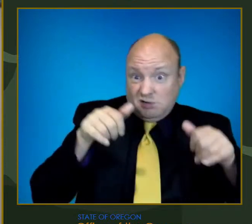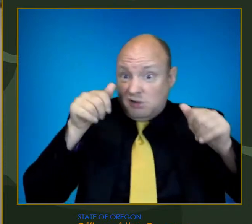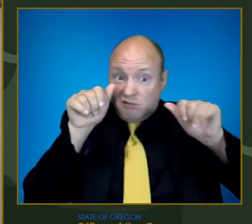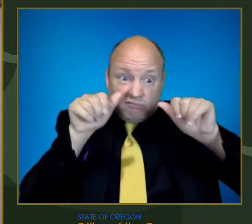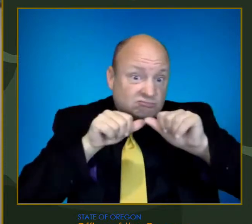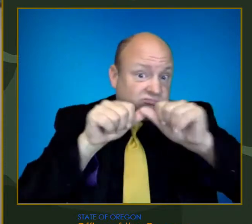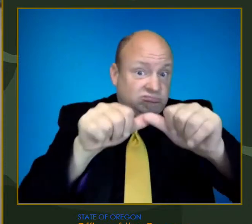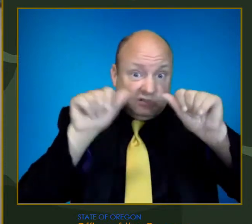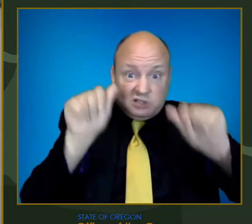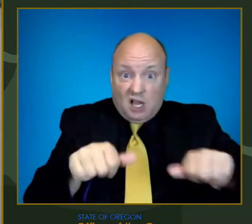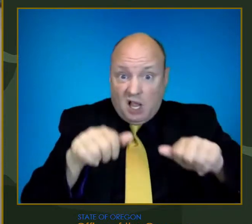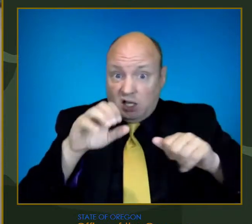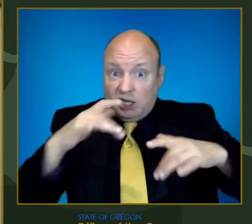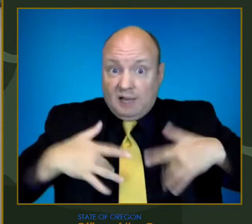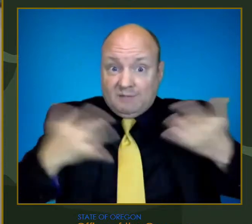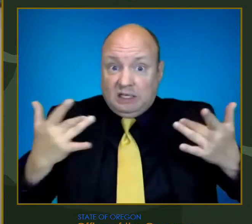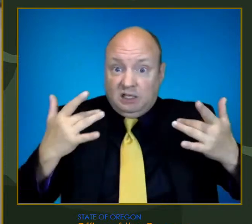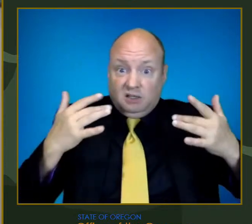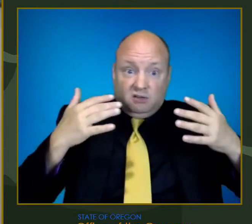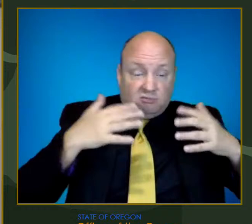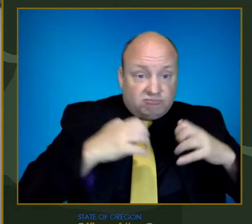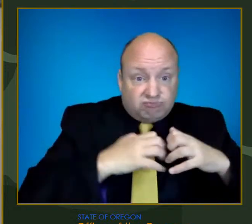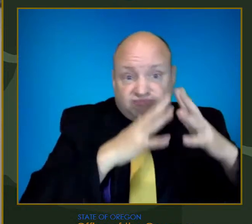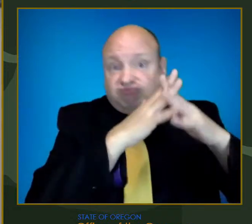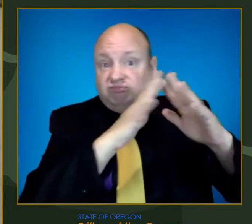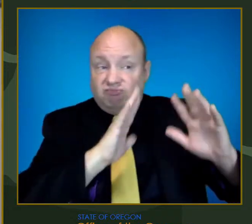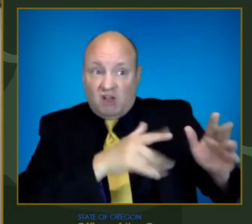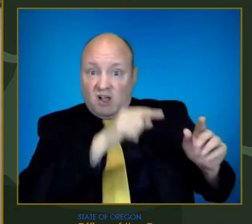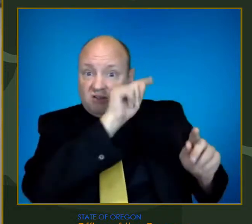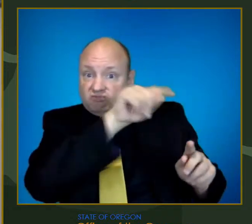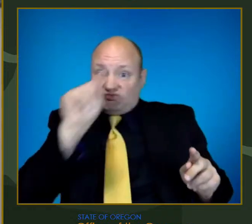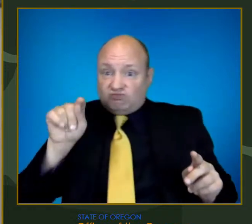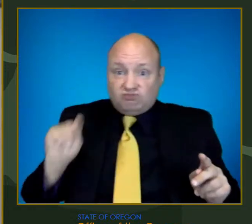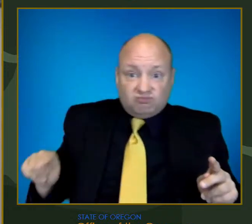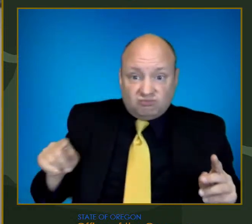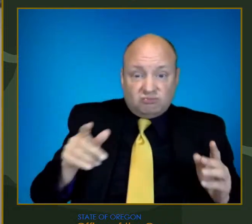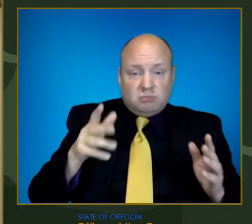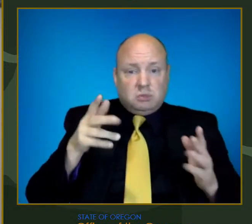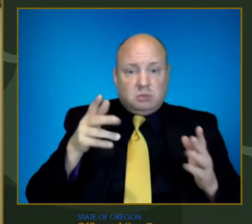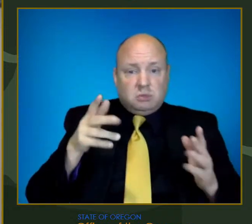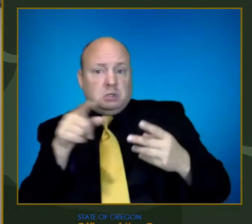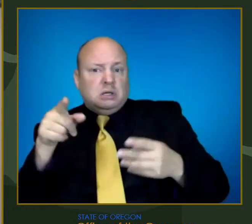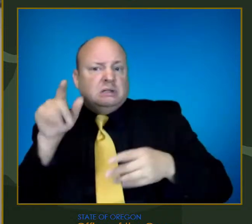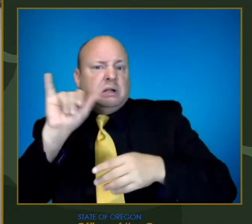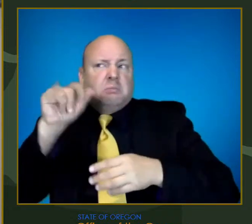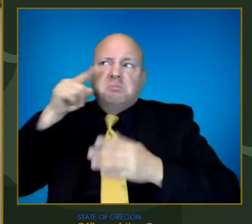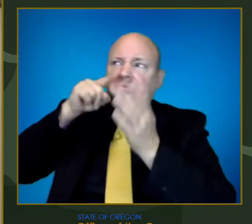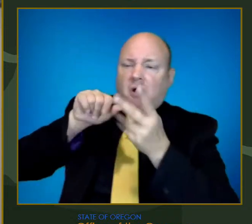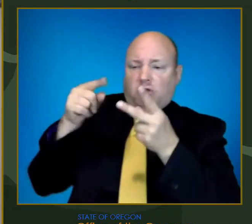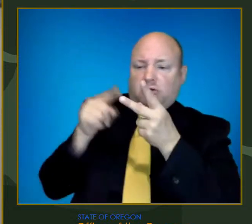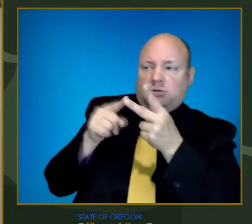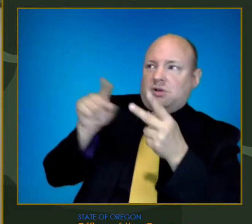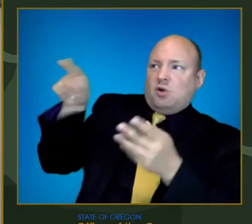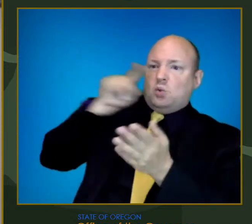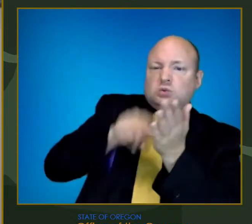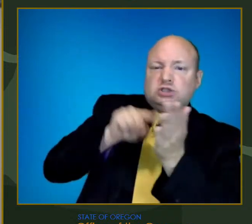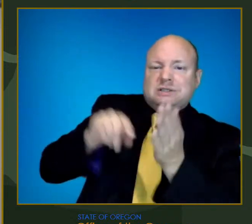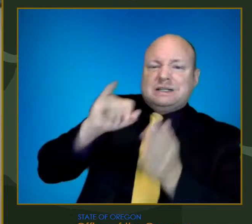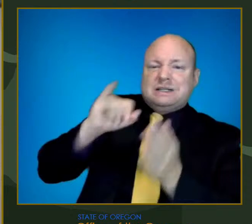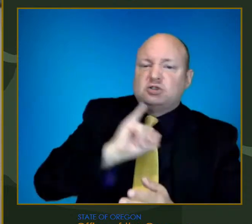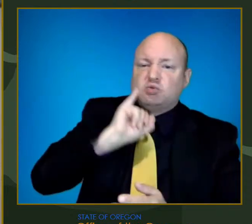secondly, there's a lot of research that's coming out of Israel now that's showing a deterioration on